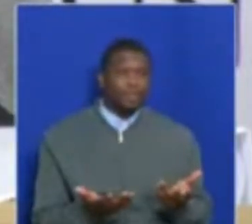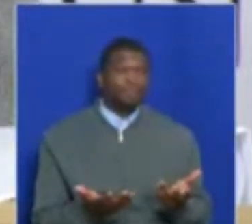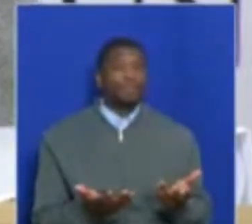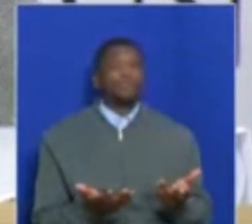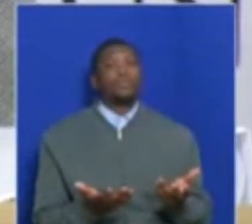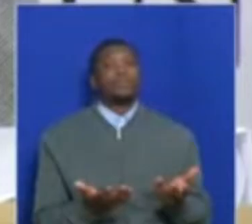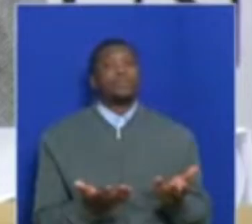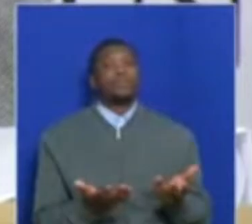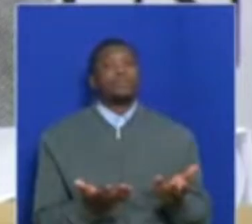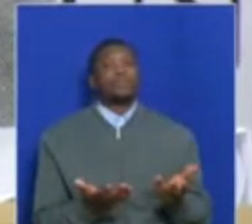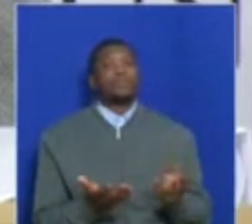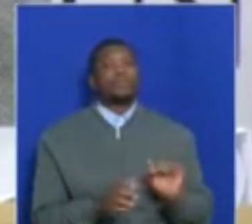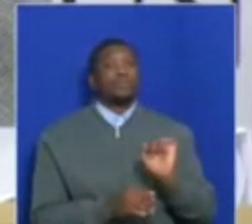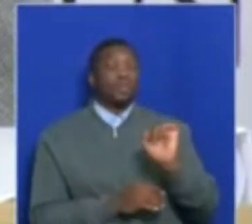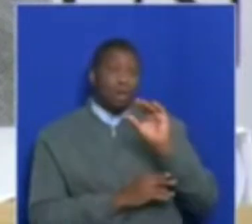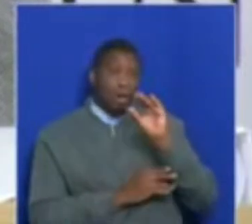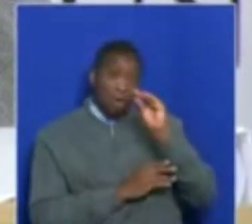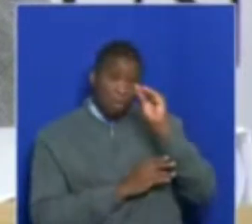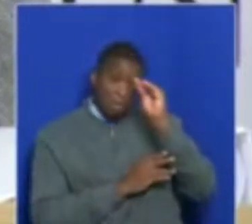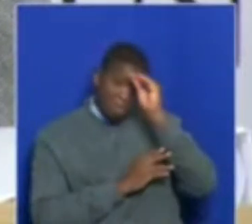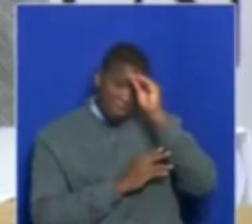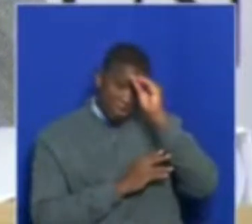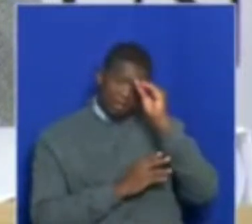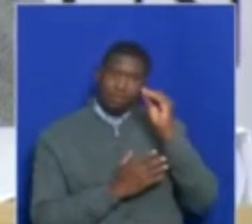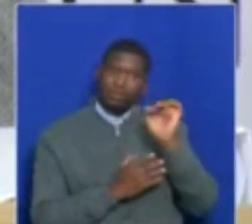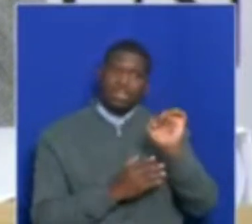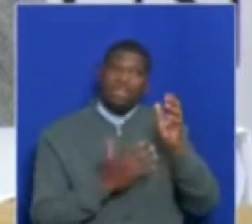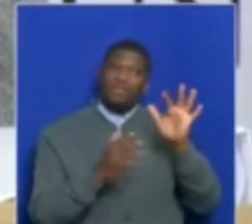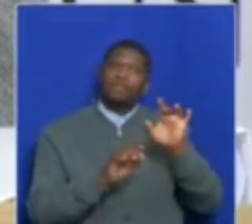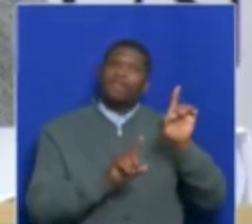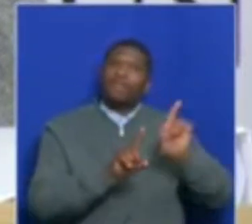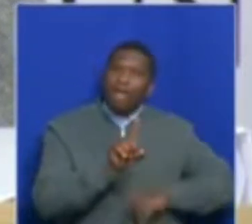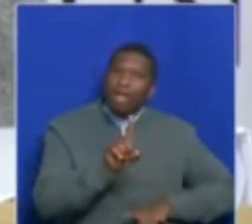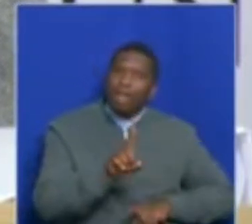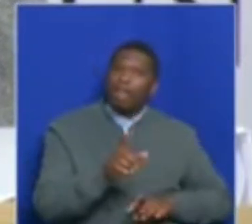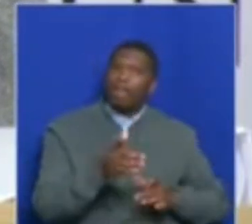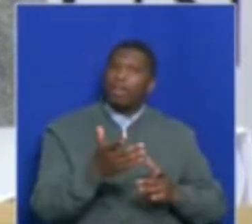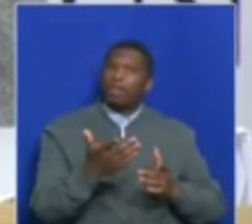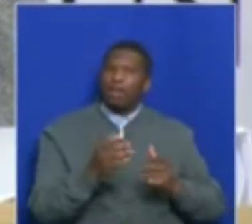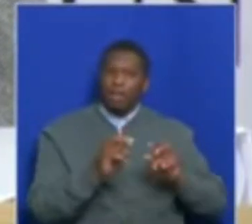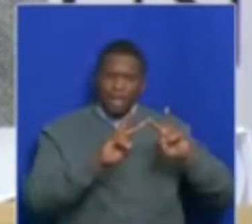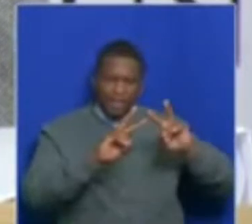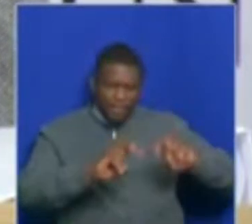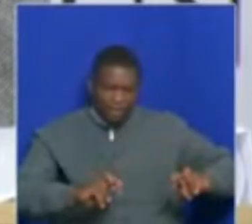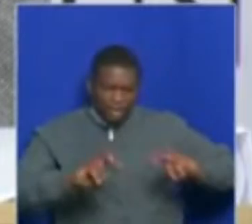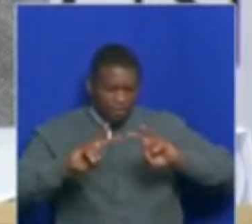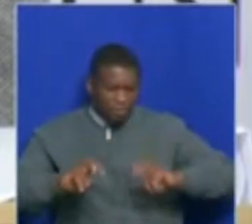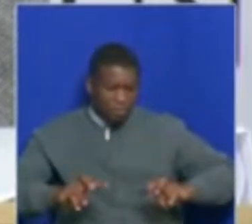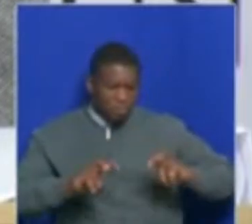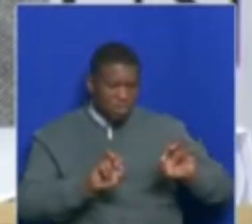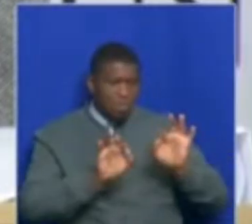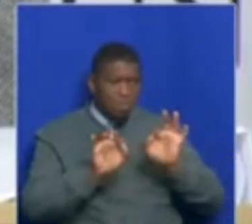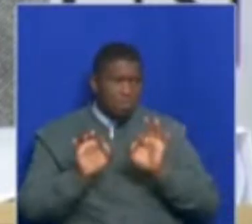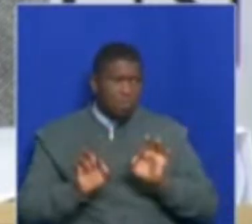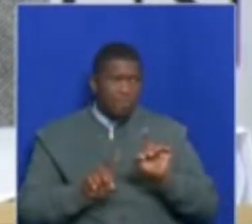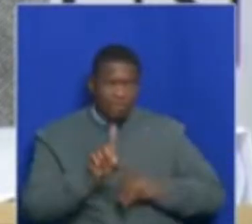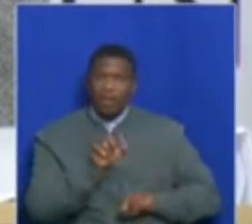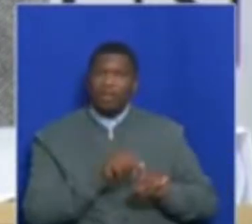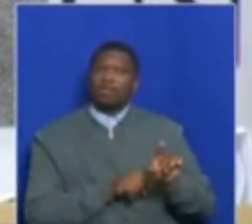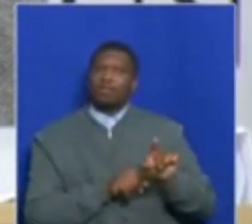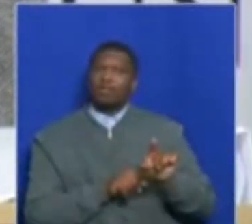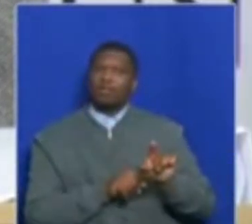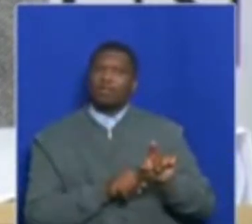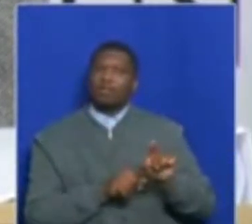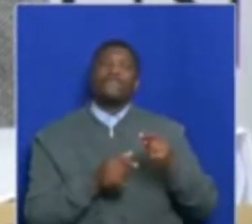police failed to do their investigation in terms of ballistic reports.